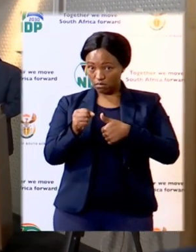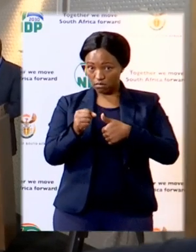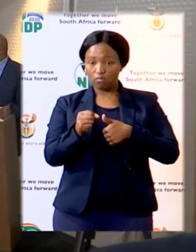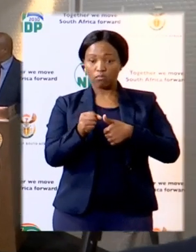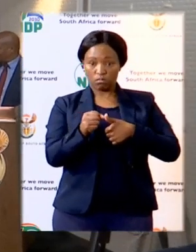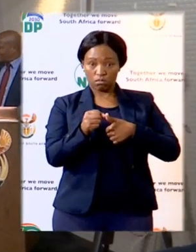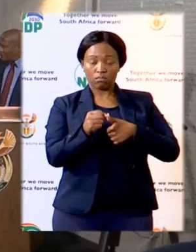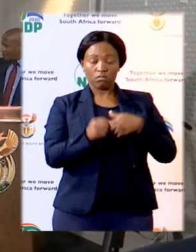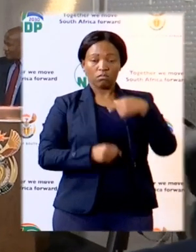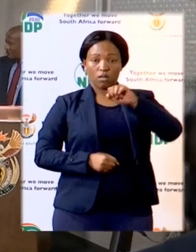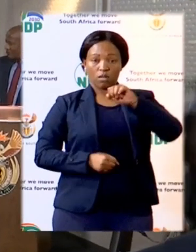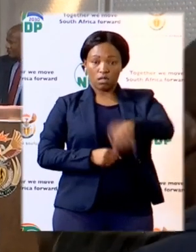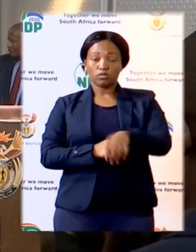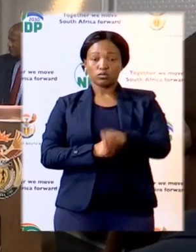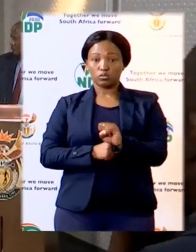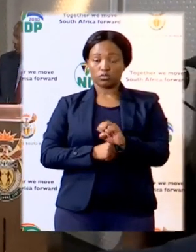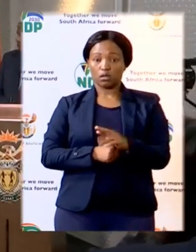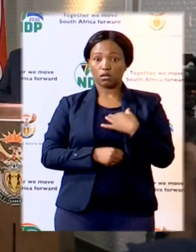Yes,